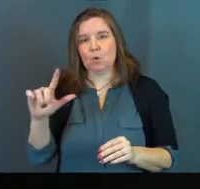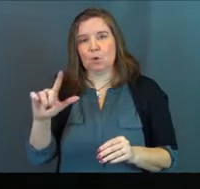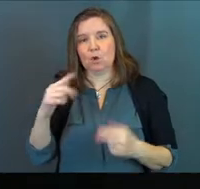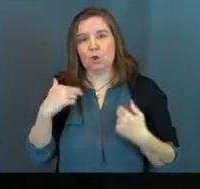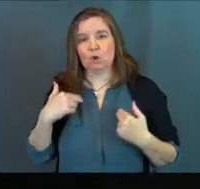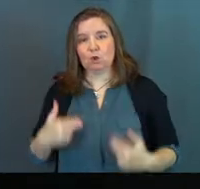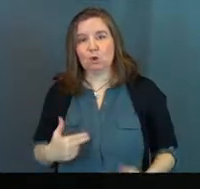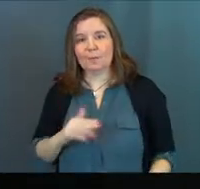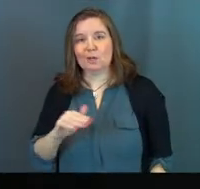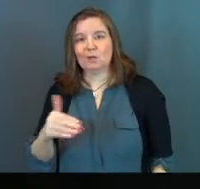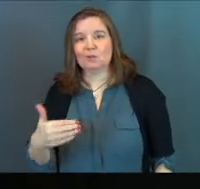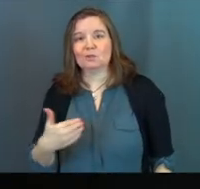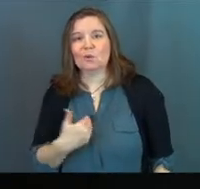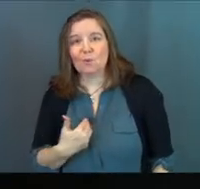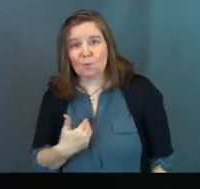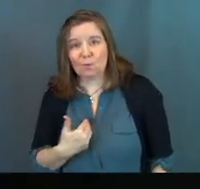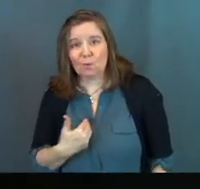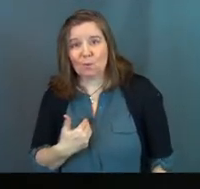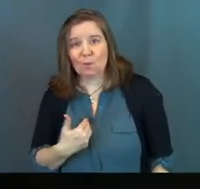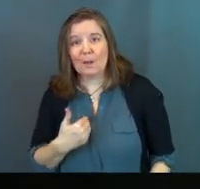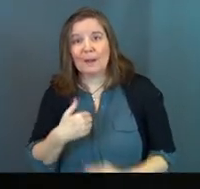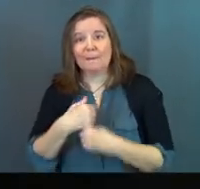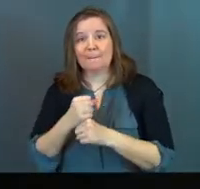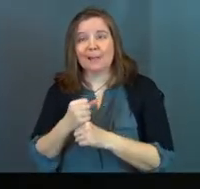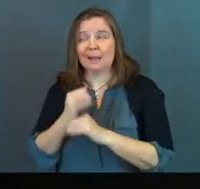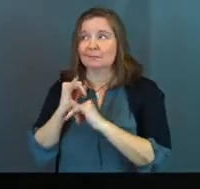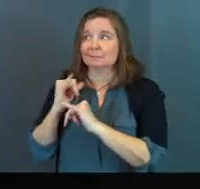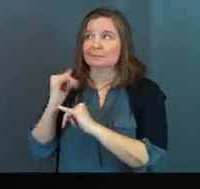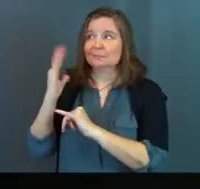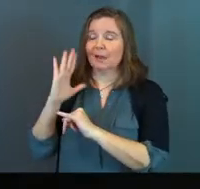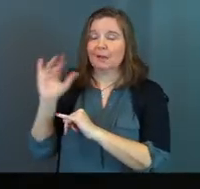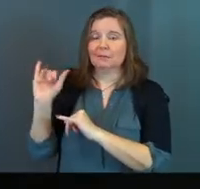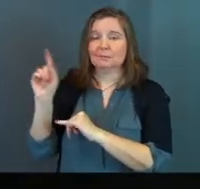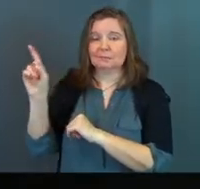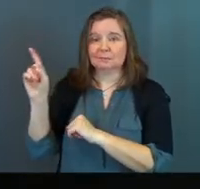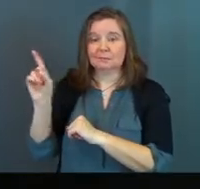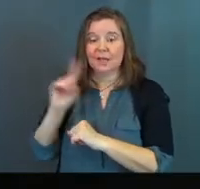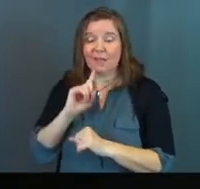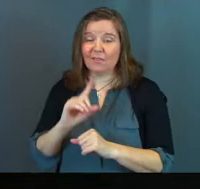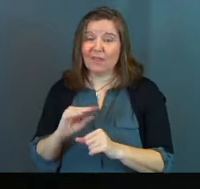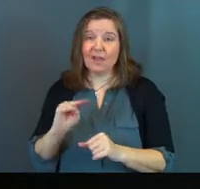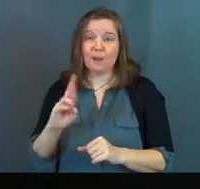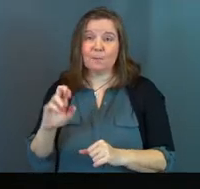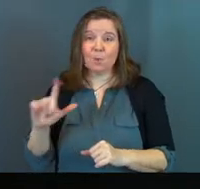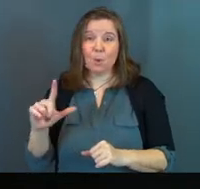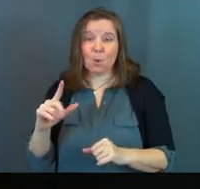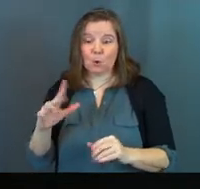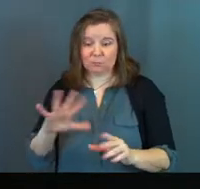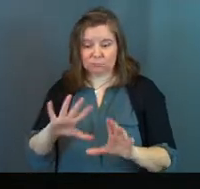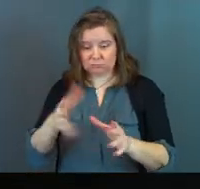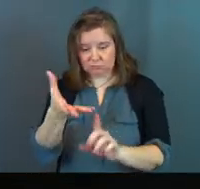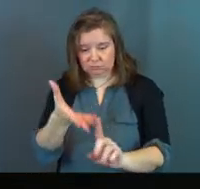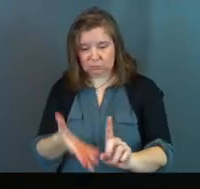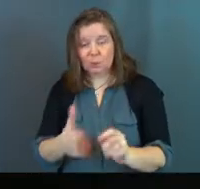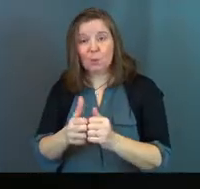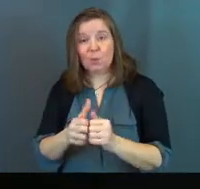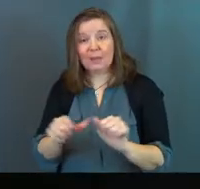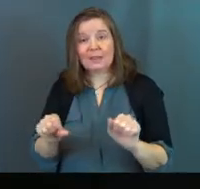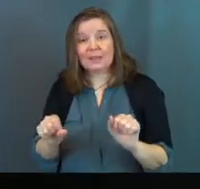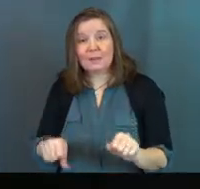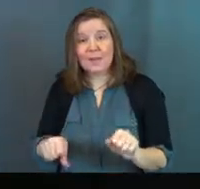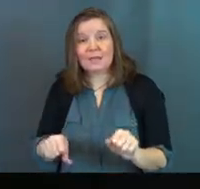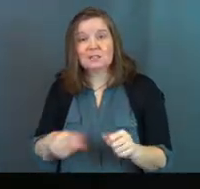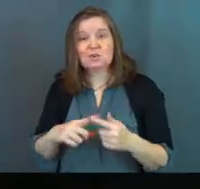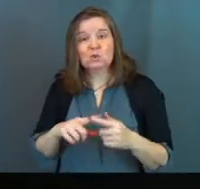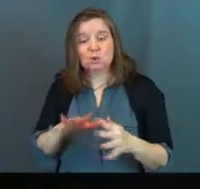human soul made in the image of God. And they are moral beings. They're beings with the